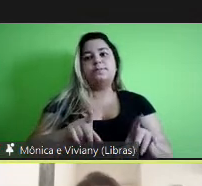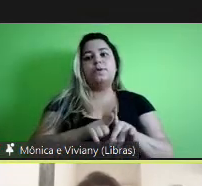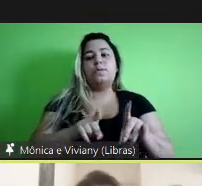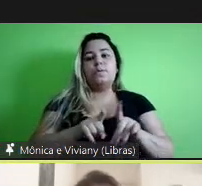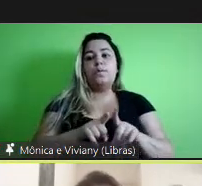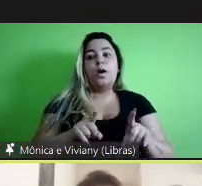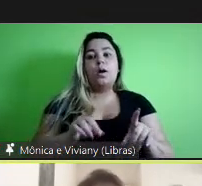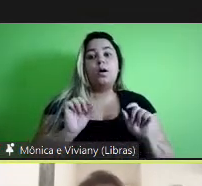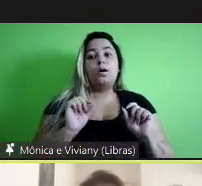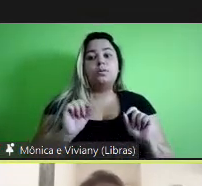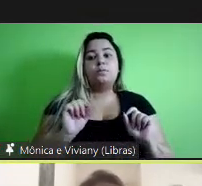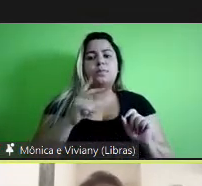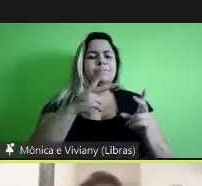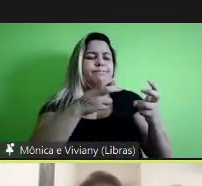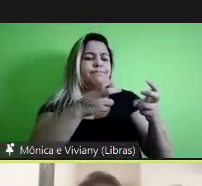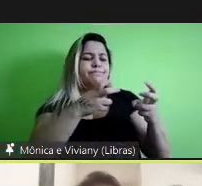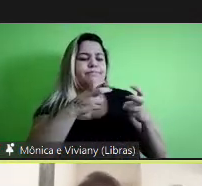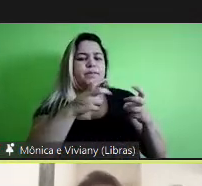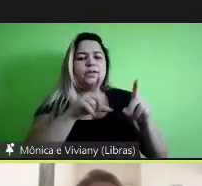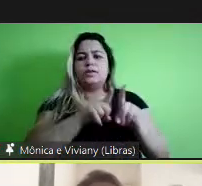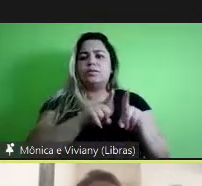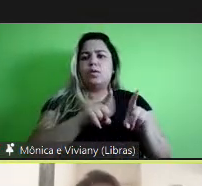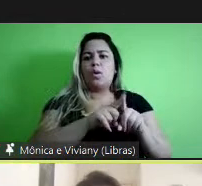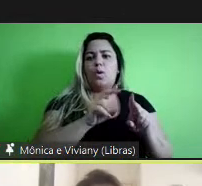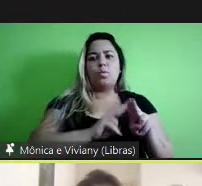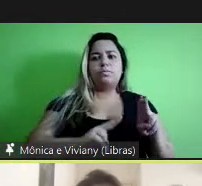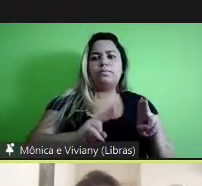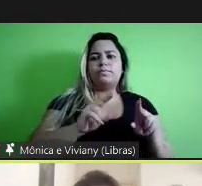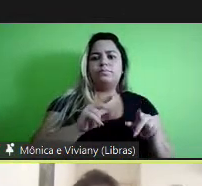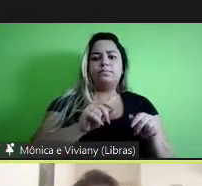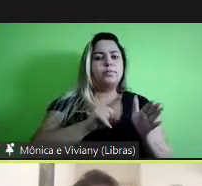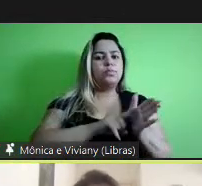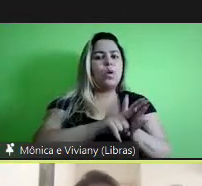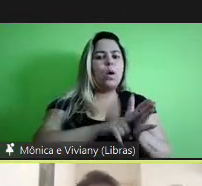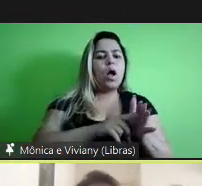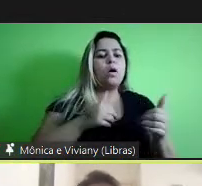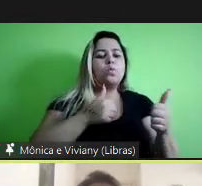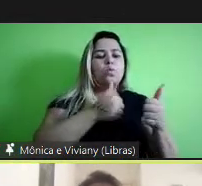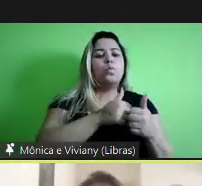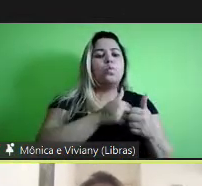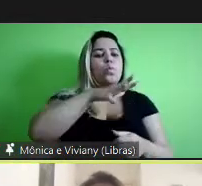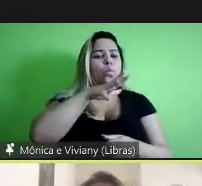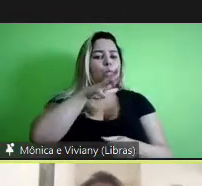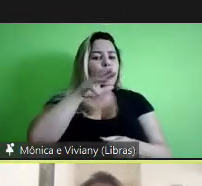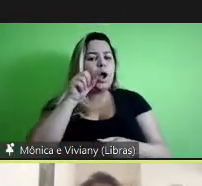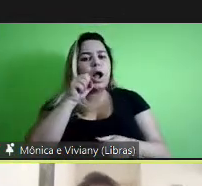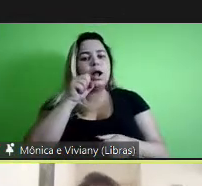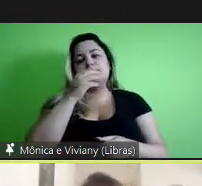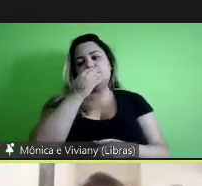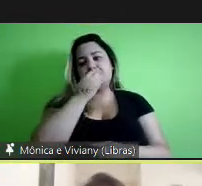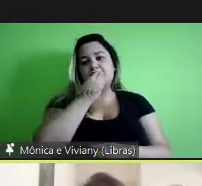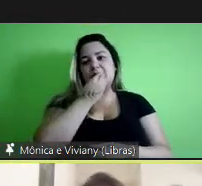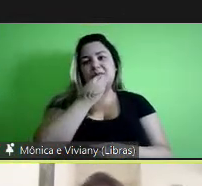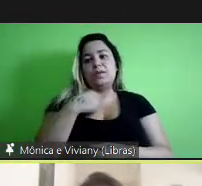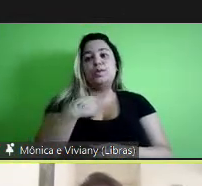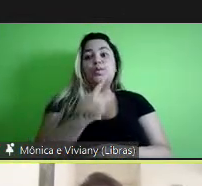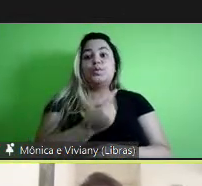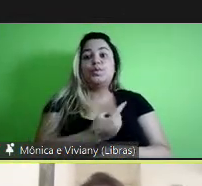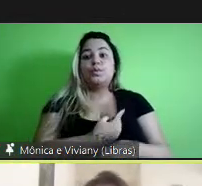I Lancet presented the e percebi que a cidade não first fazia o monitoramento results of the da Lancet, and I really realized that the city didn't e a gente monitor ficou air quality.